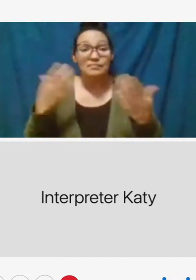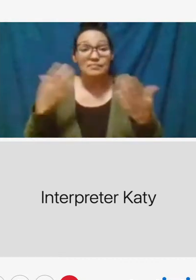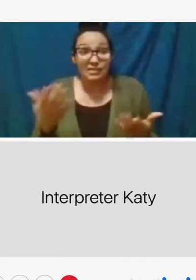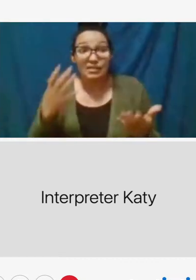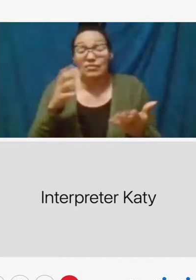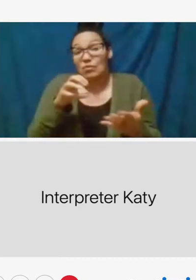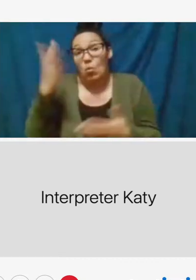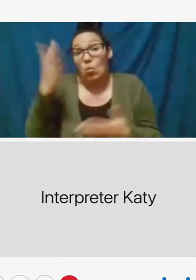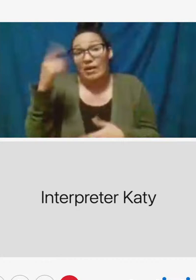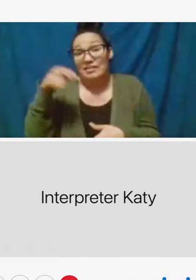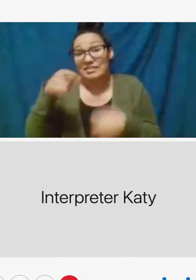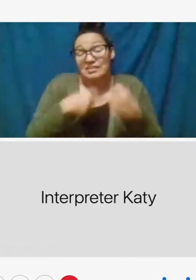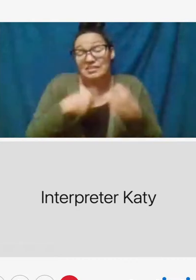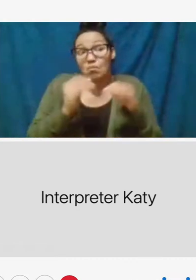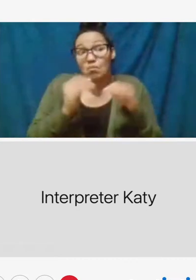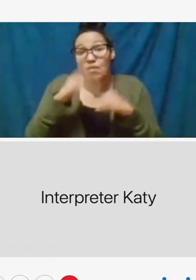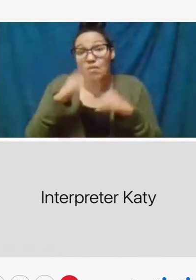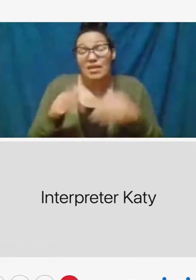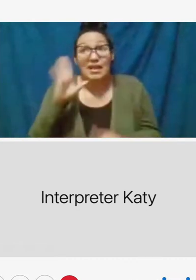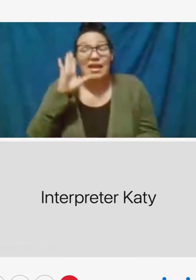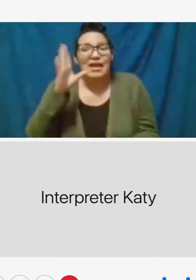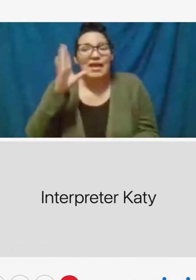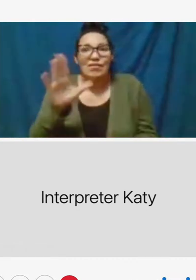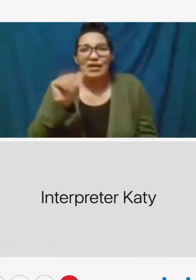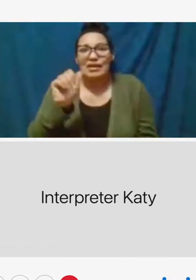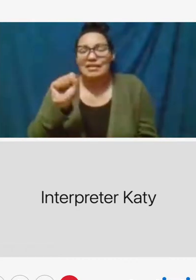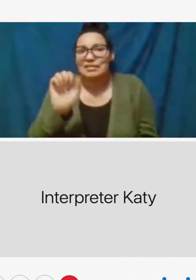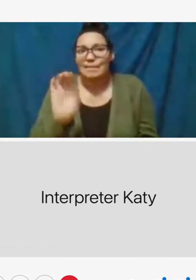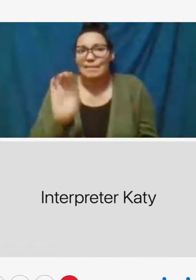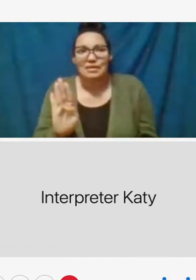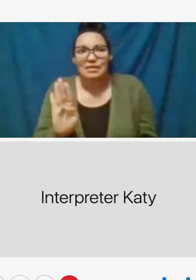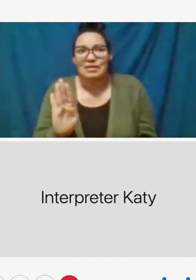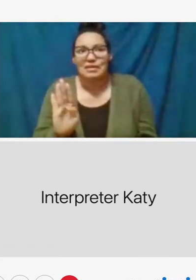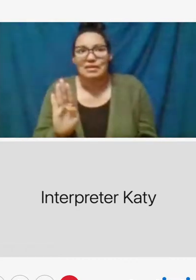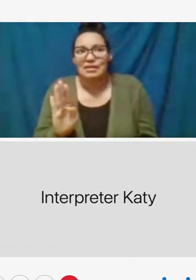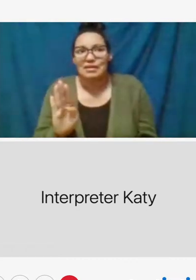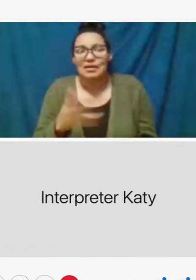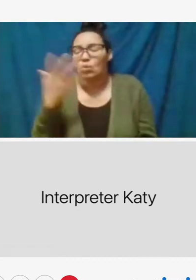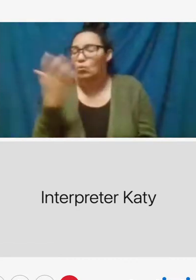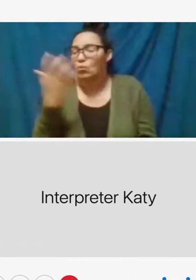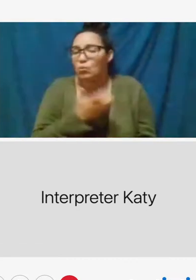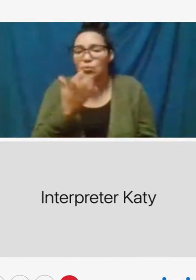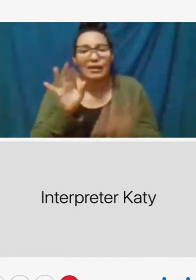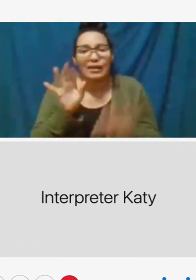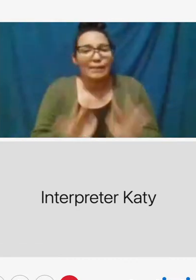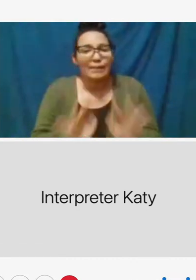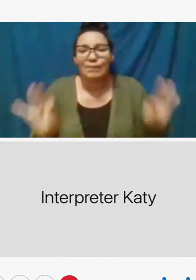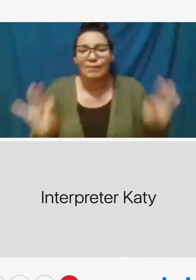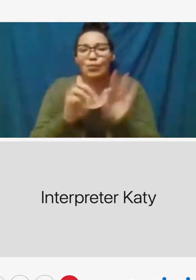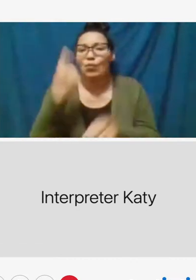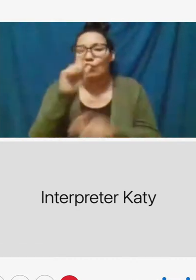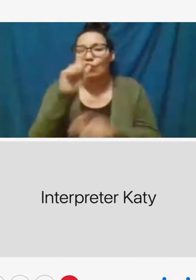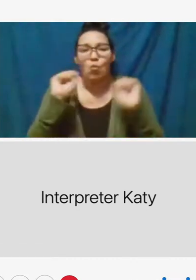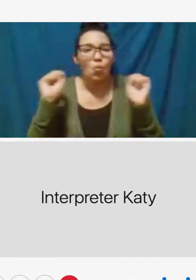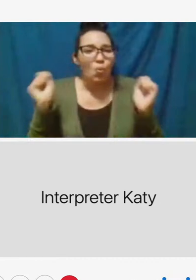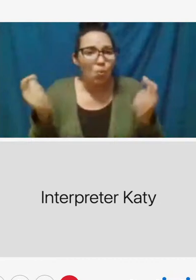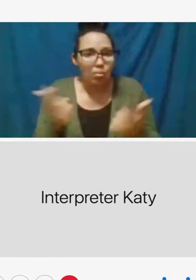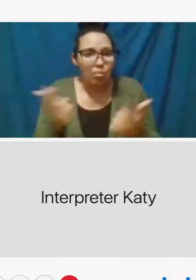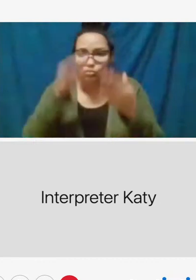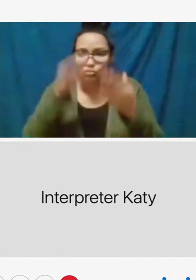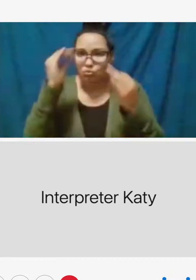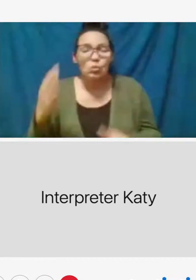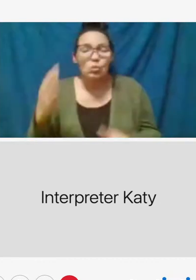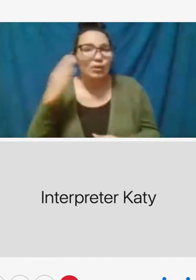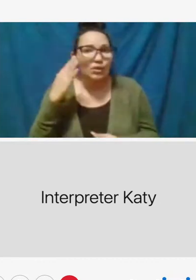ever ASB has been very very important for all our students we know that it's a very